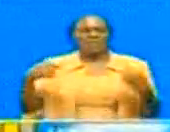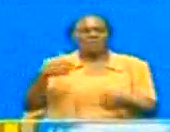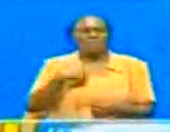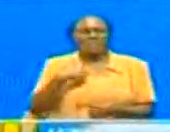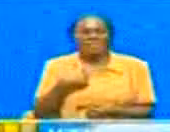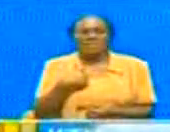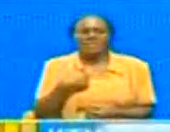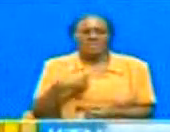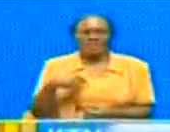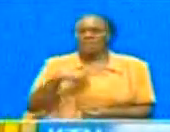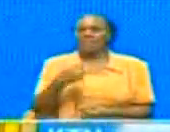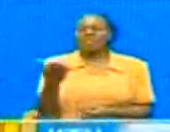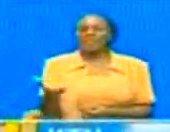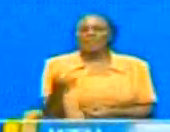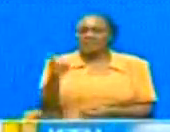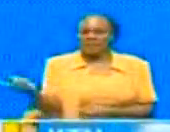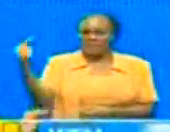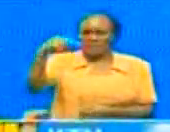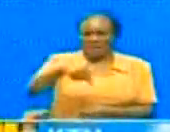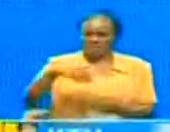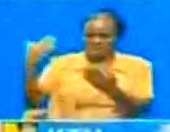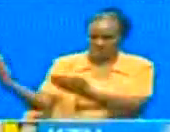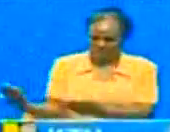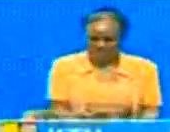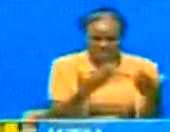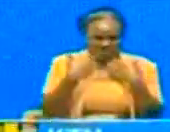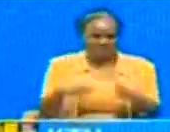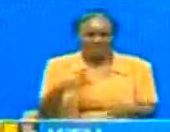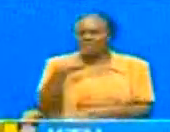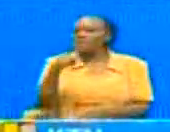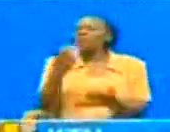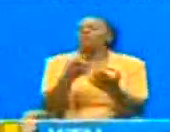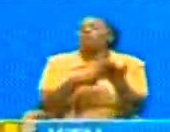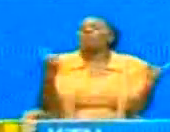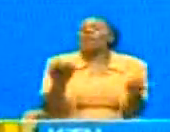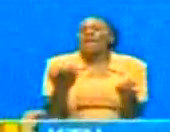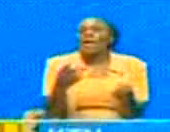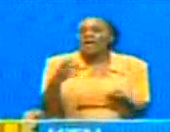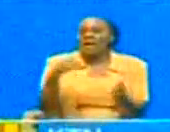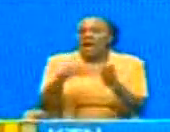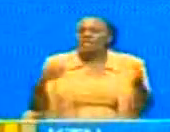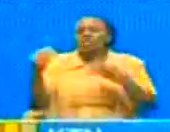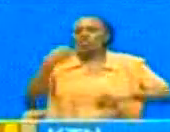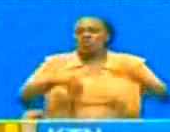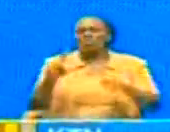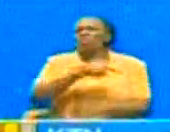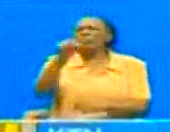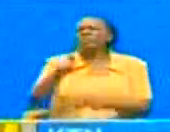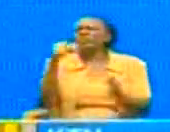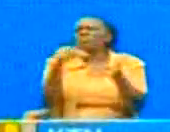Nawageli. They came, I ushered them in, and they told me they are from the anti-corruption. I asked them, what is the